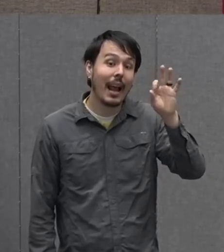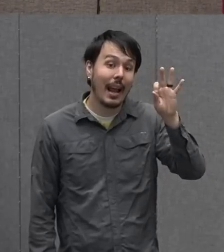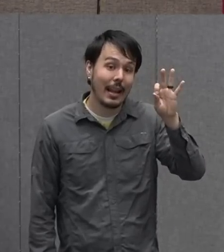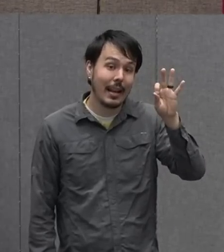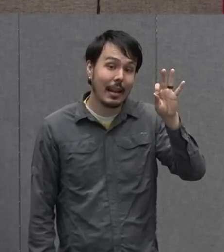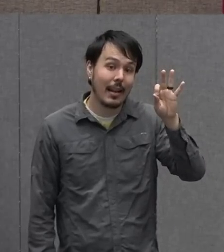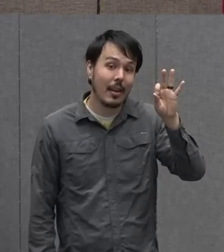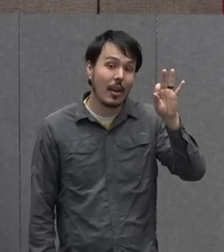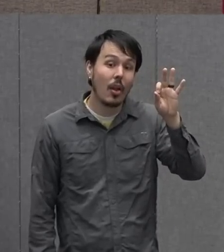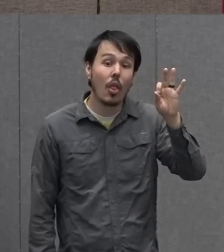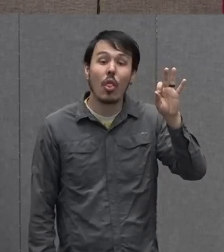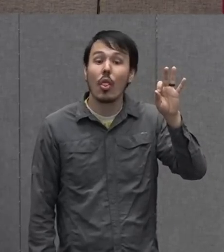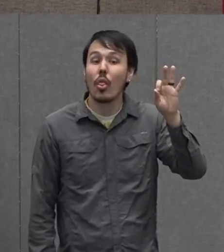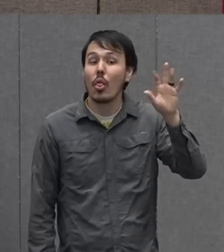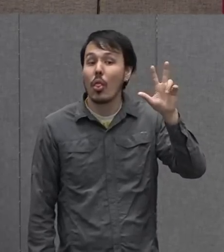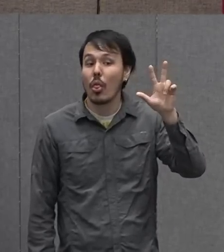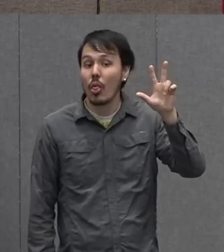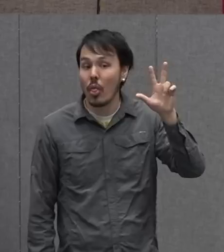29,